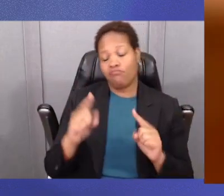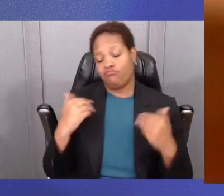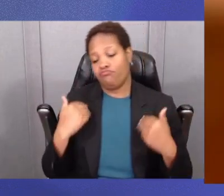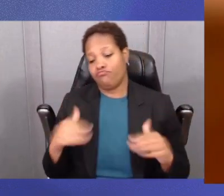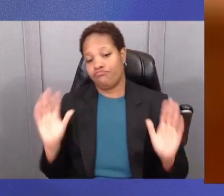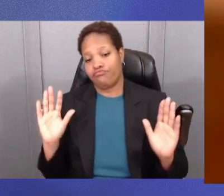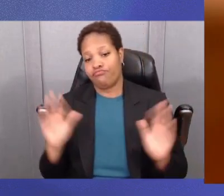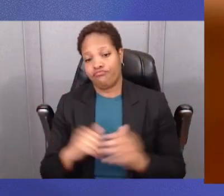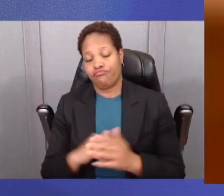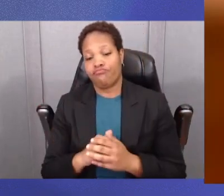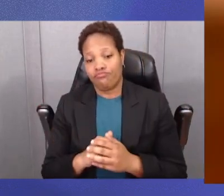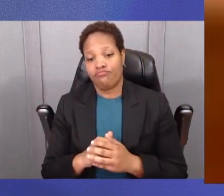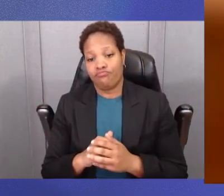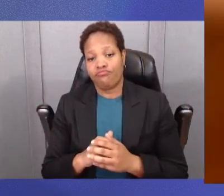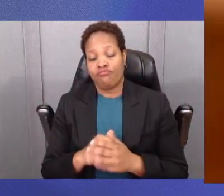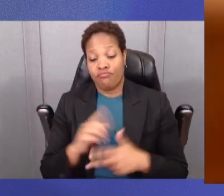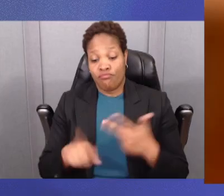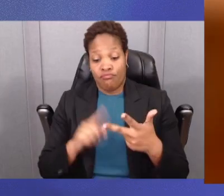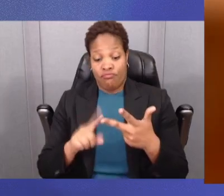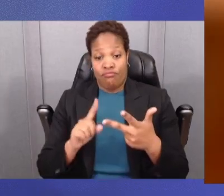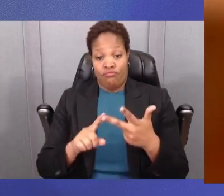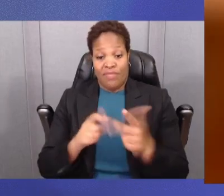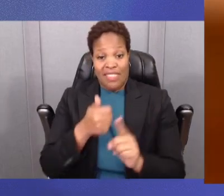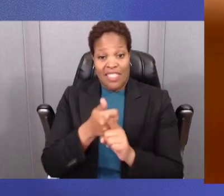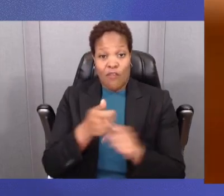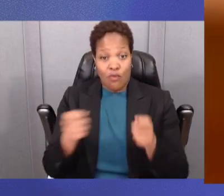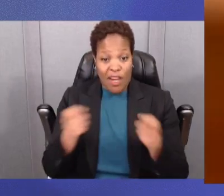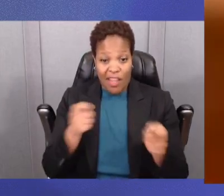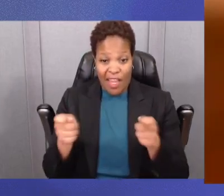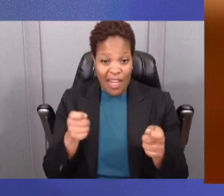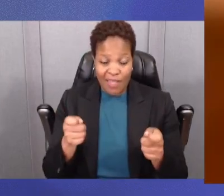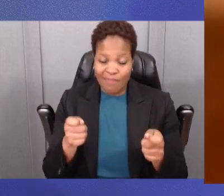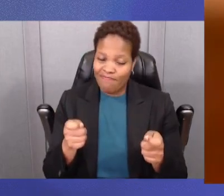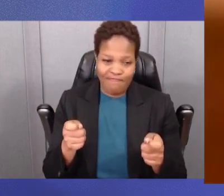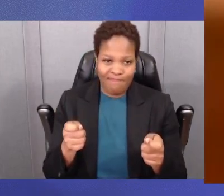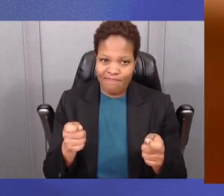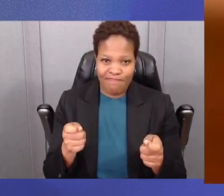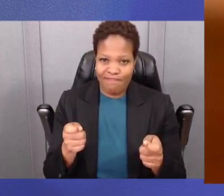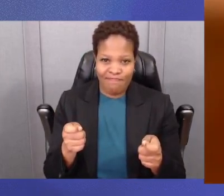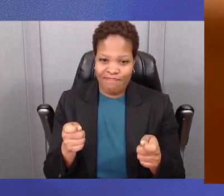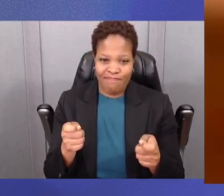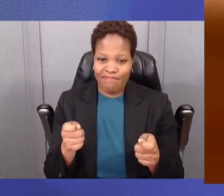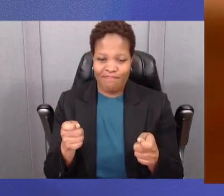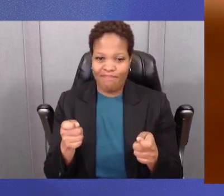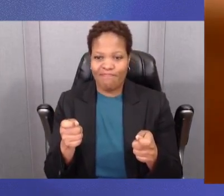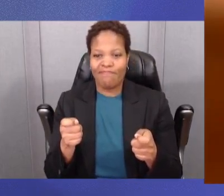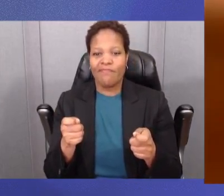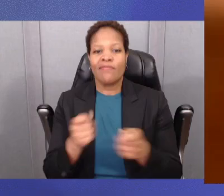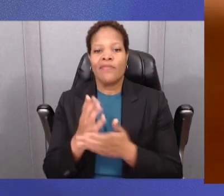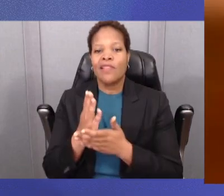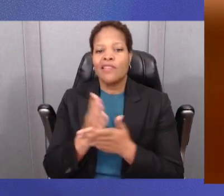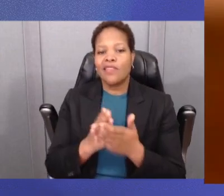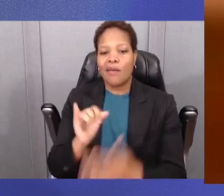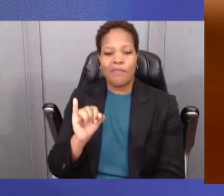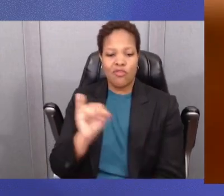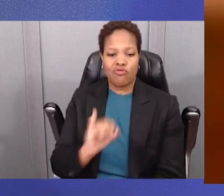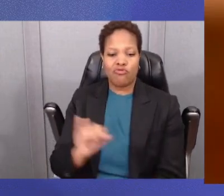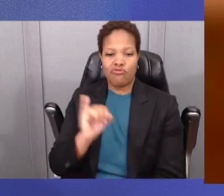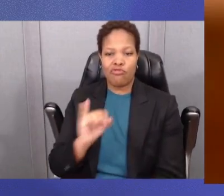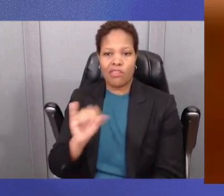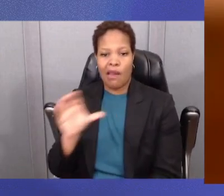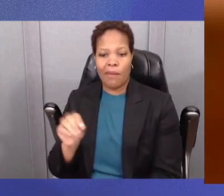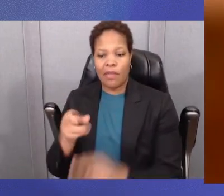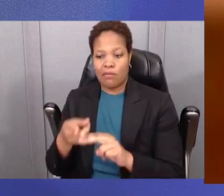you'll be self-regulating. No, no. These insurers that are raising costs for